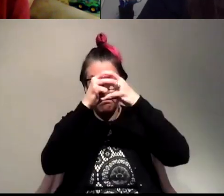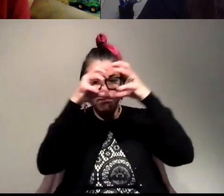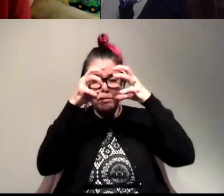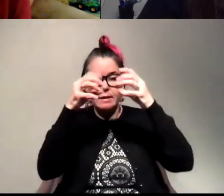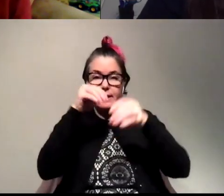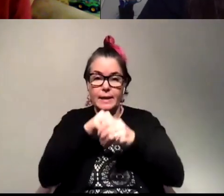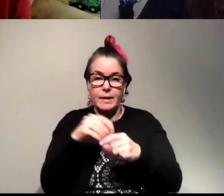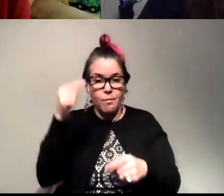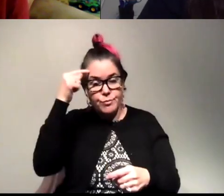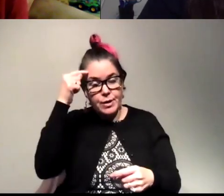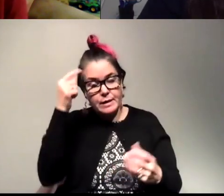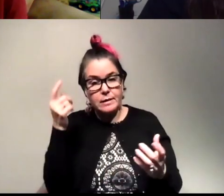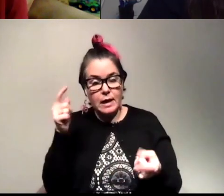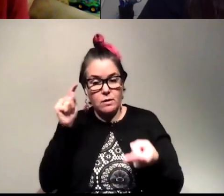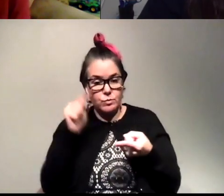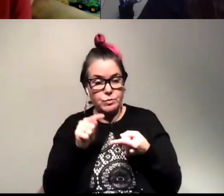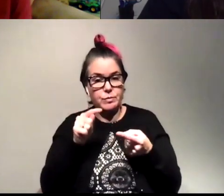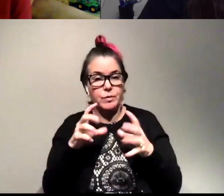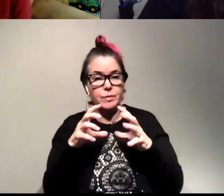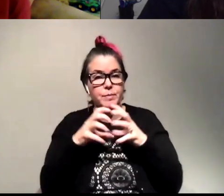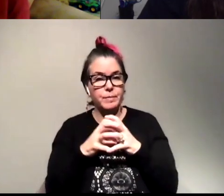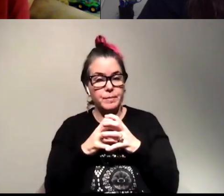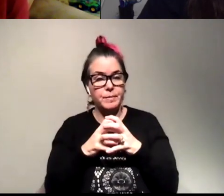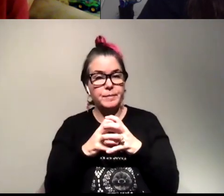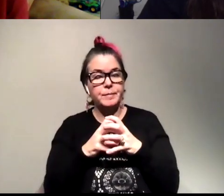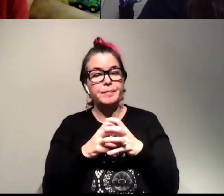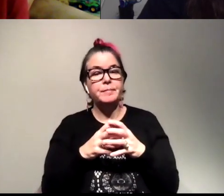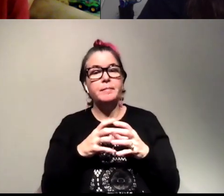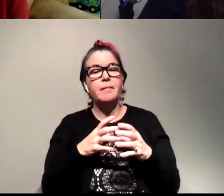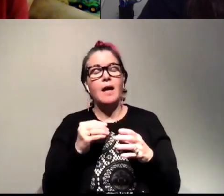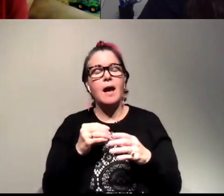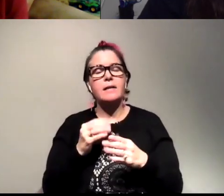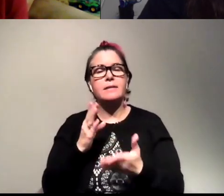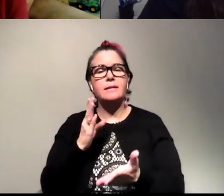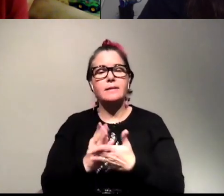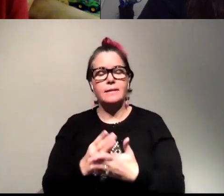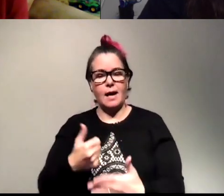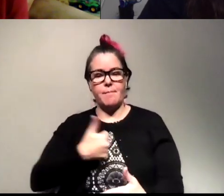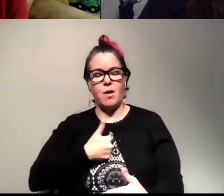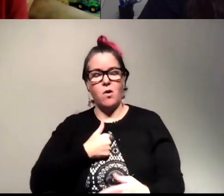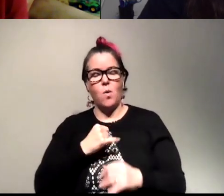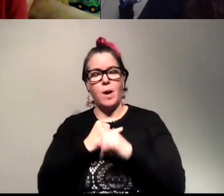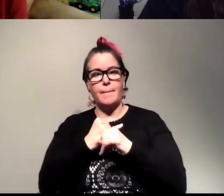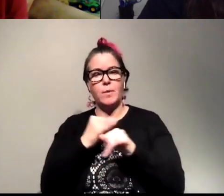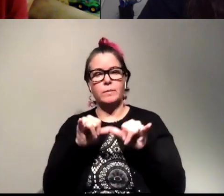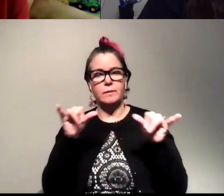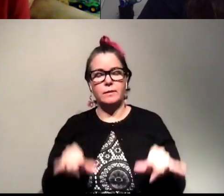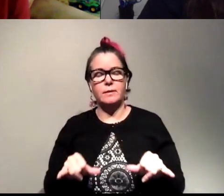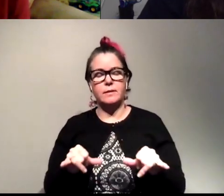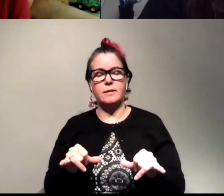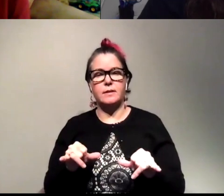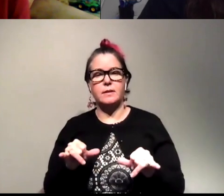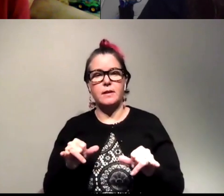brain and sort of stop our own immune system from getting